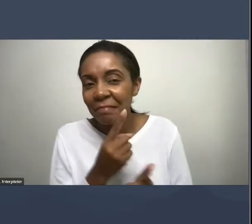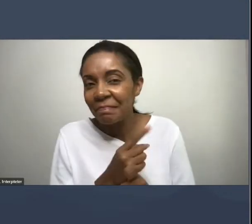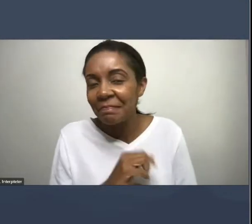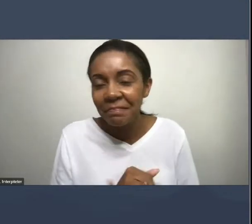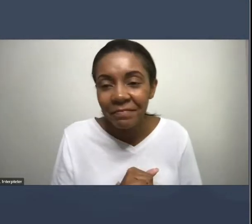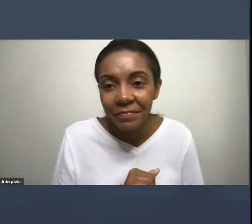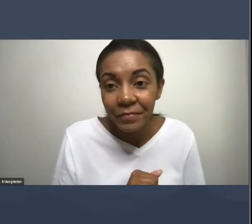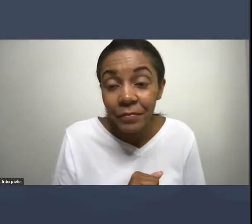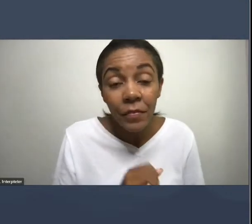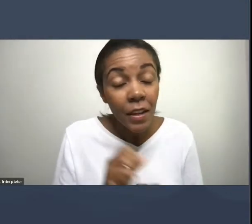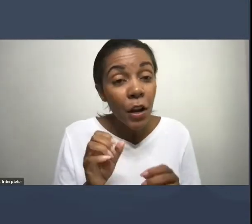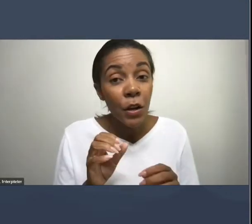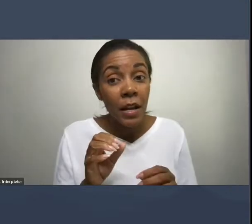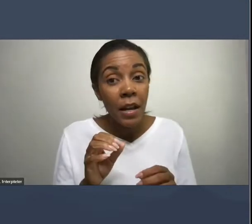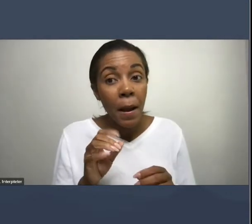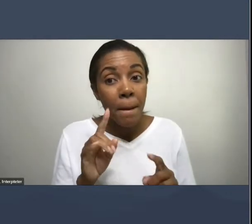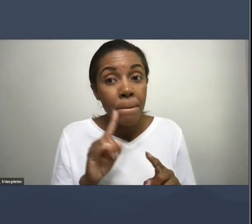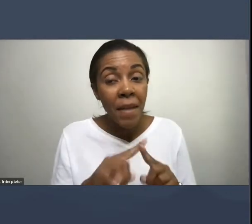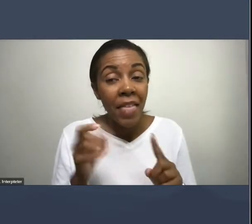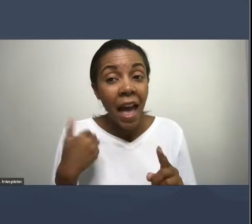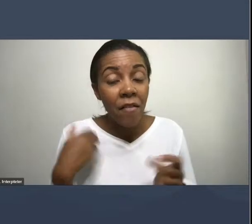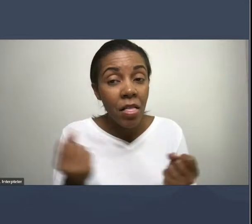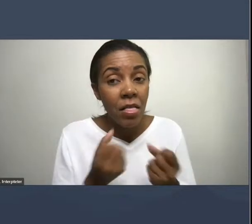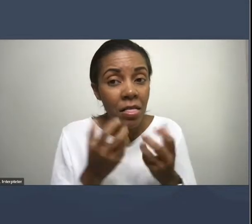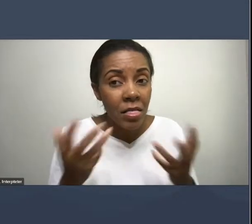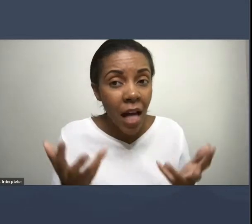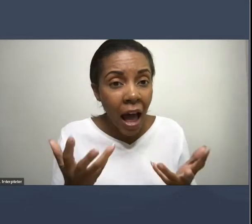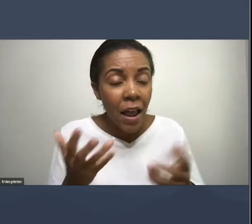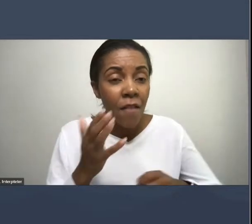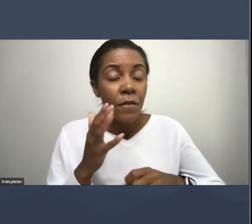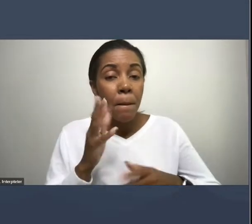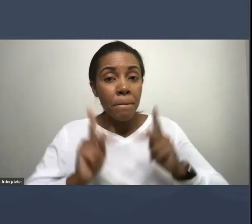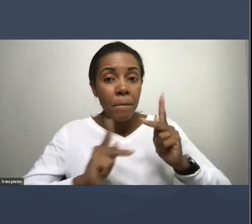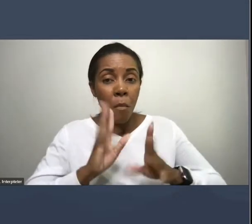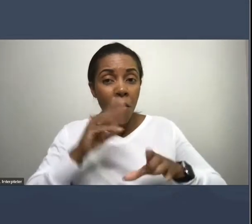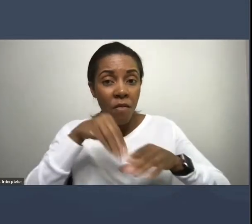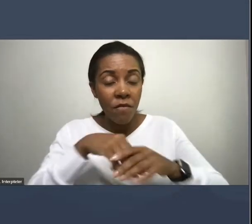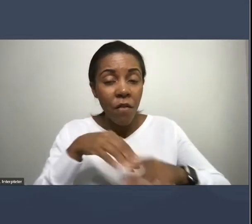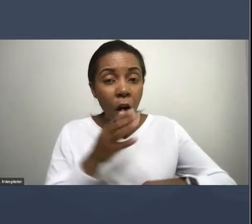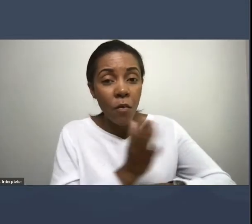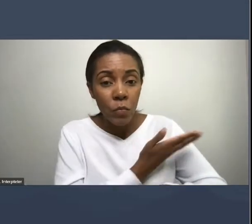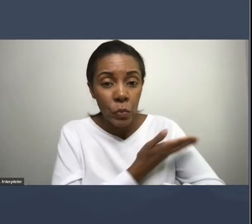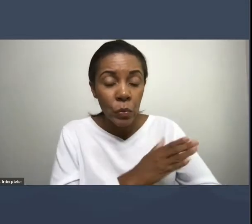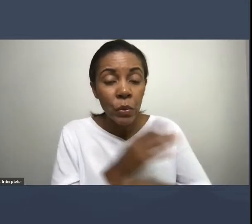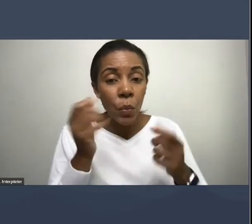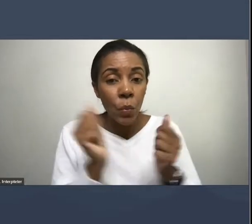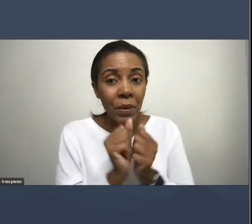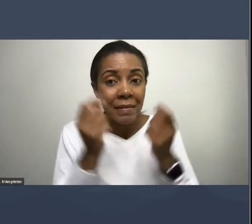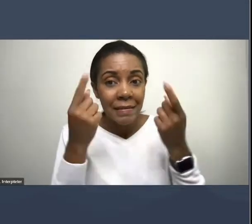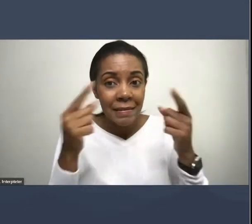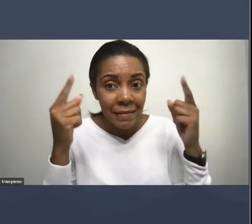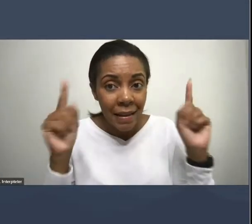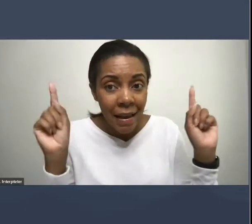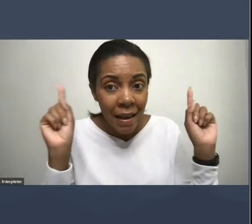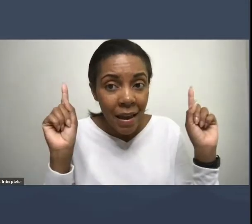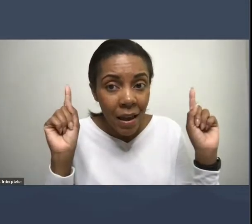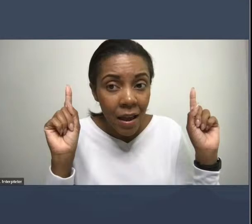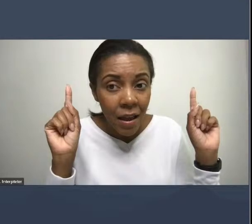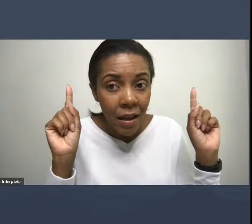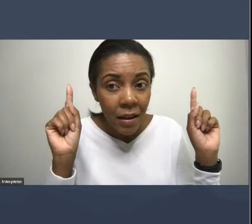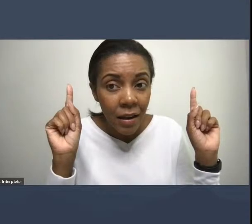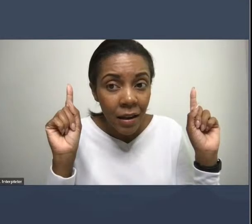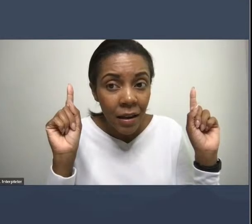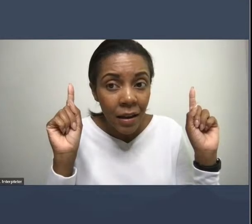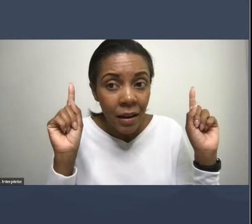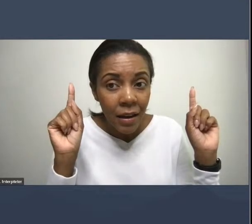they couldn't do it. But you had a lot of musicians that end up at Stax, like Tim, just to end up